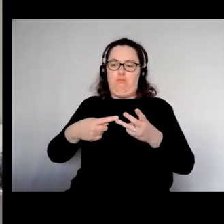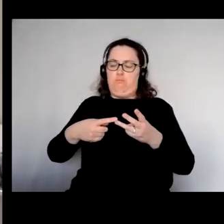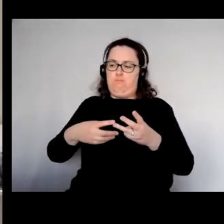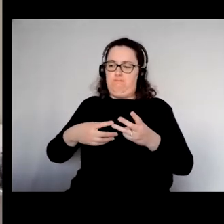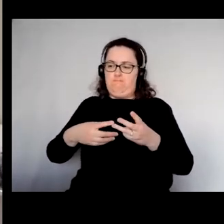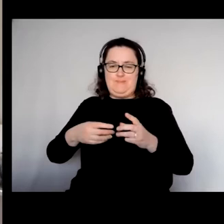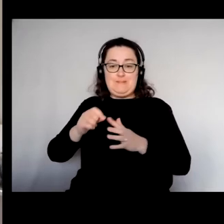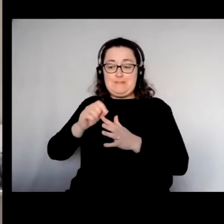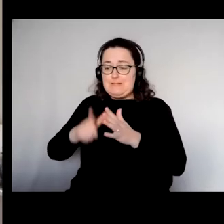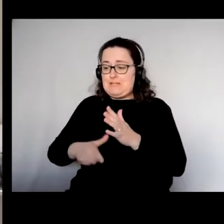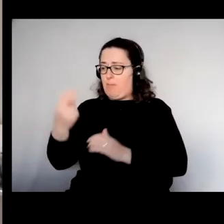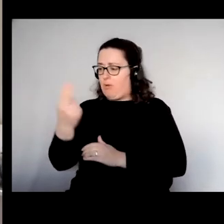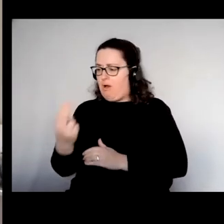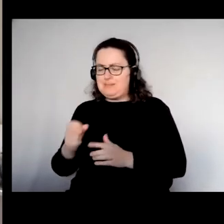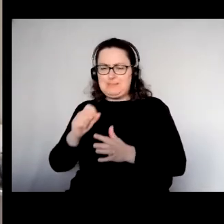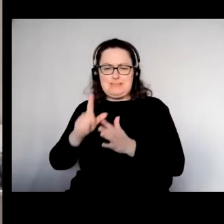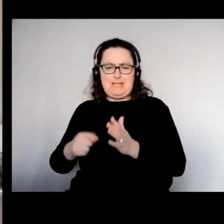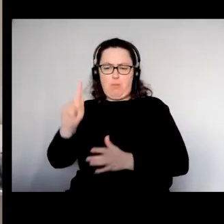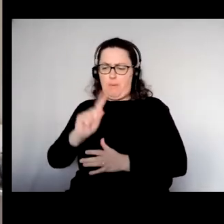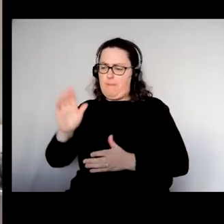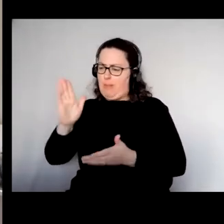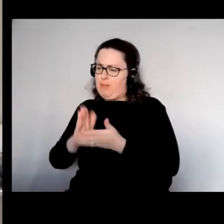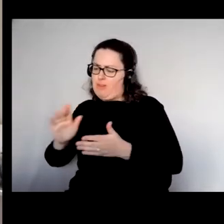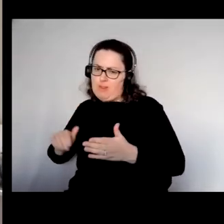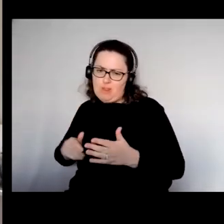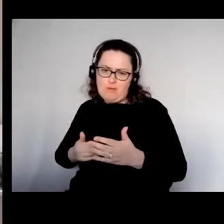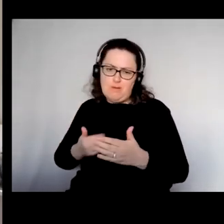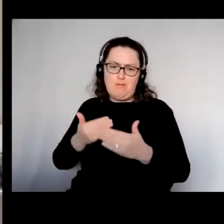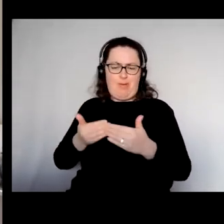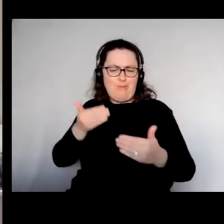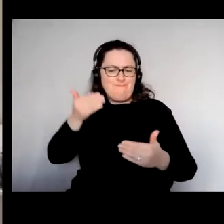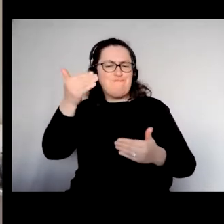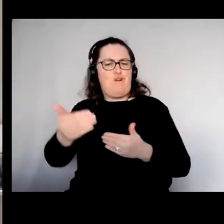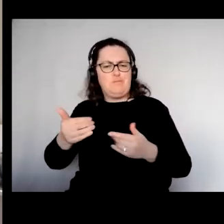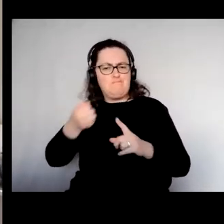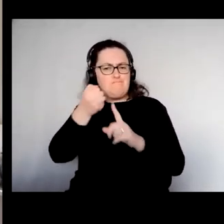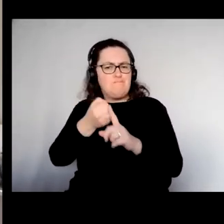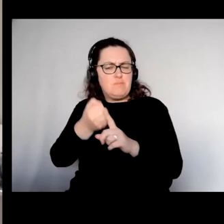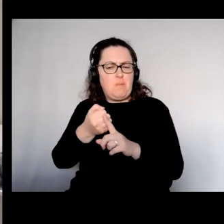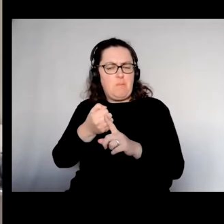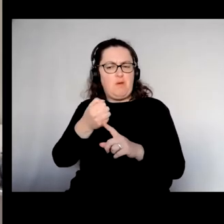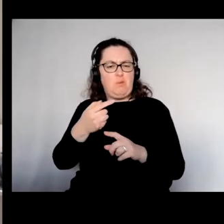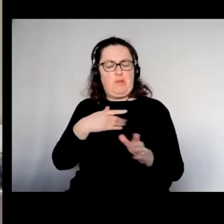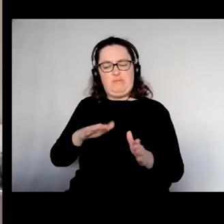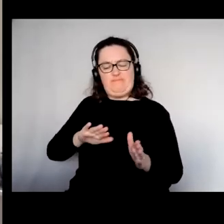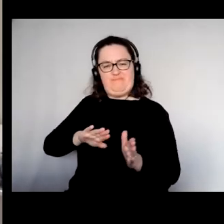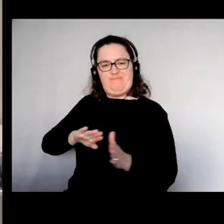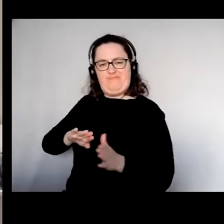putting disabled artists and disabled people at the forefront. But we kind of ended up in the education